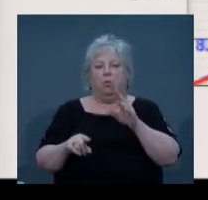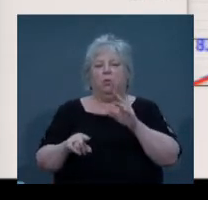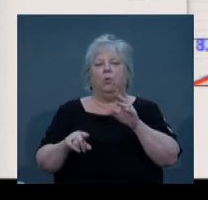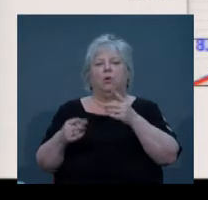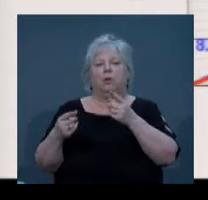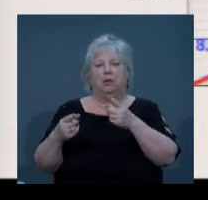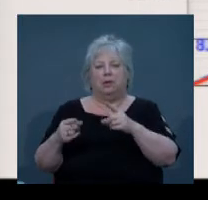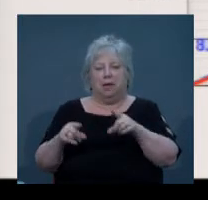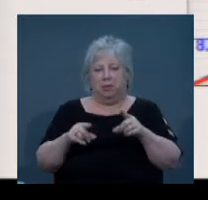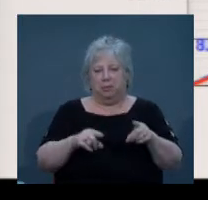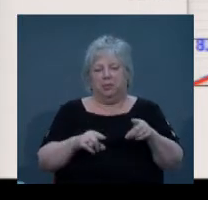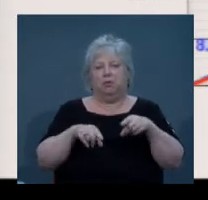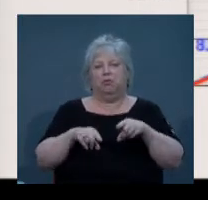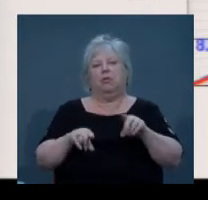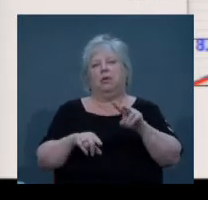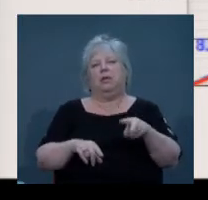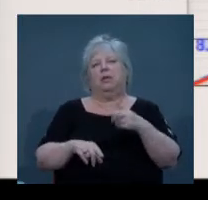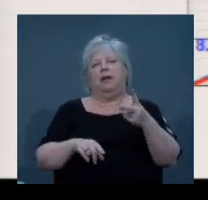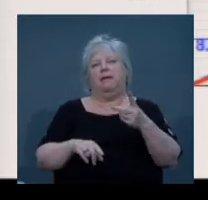in the second half of the year.